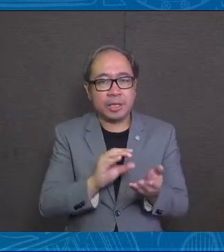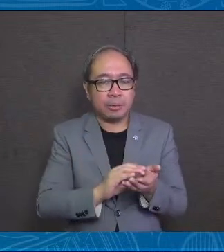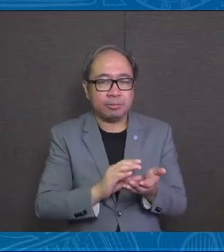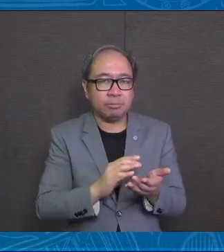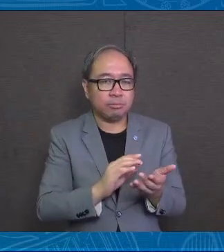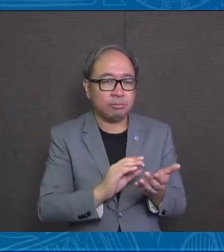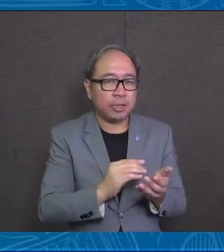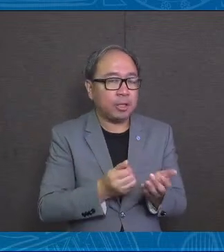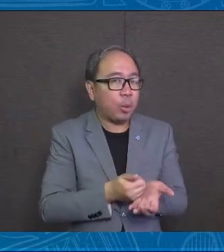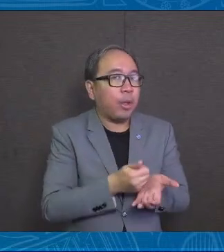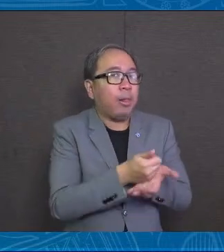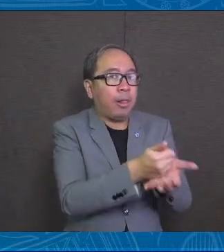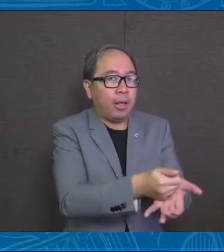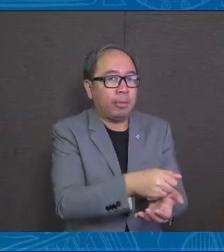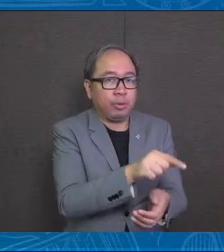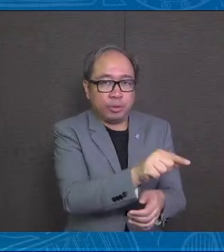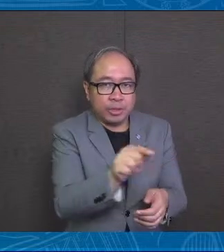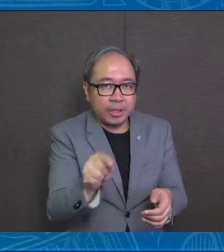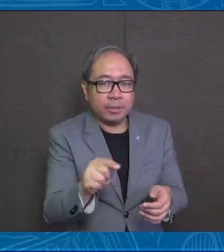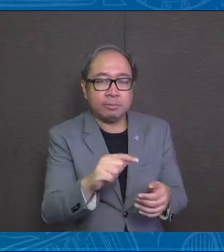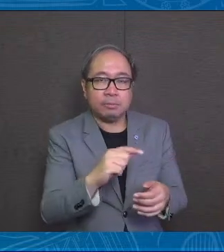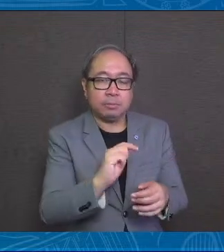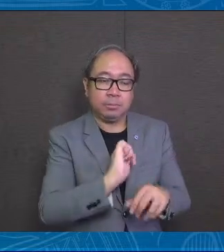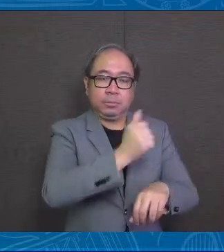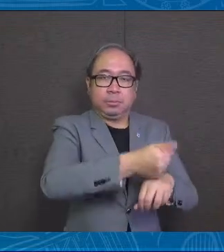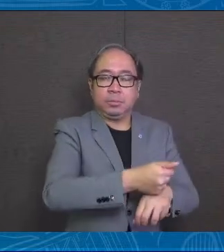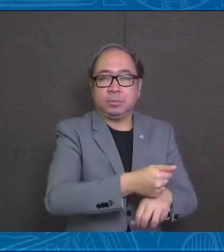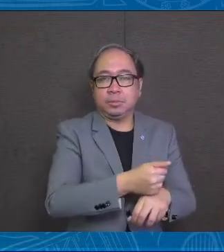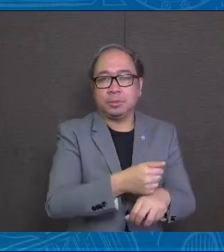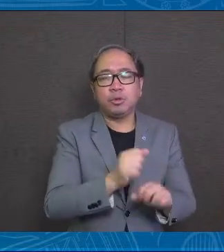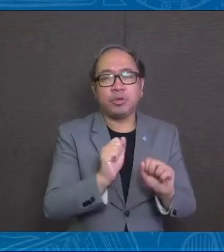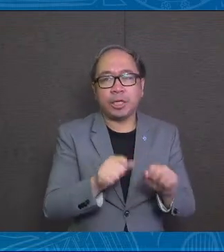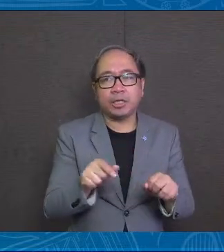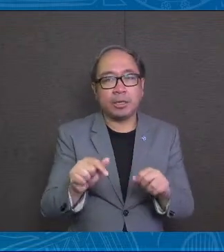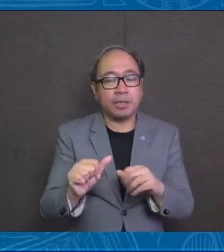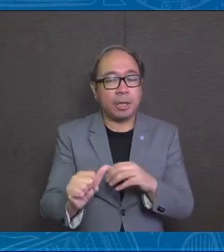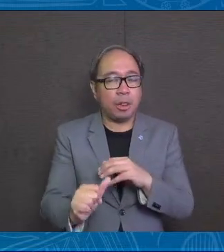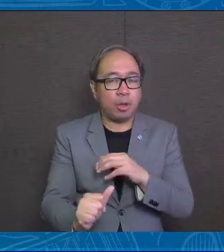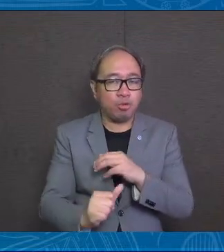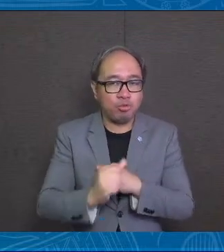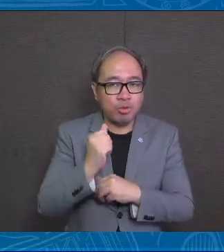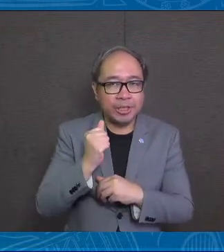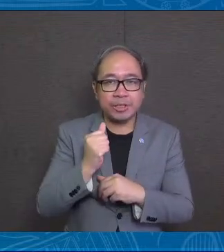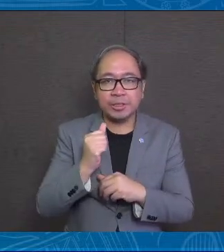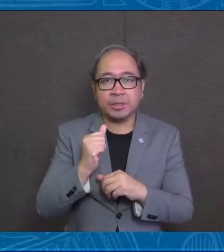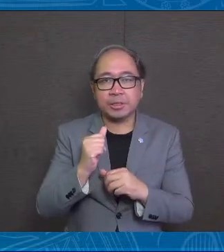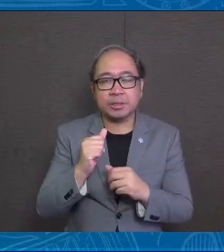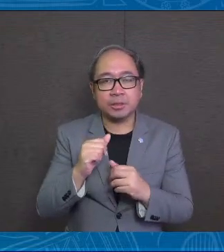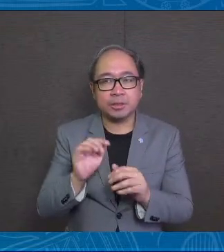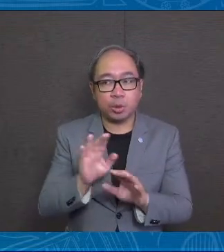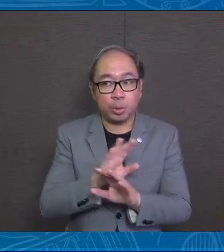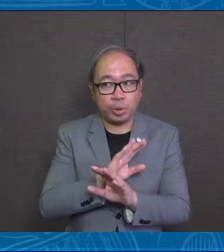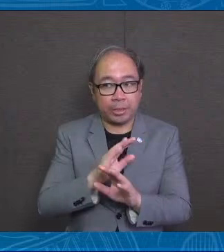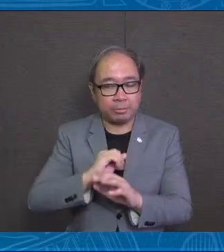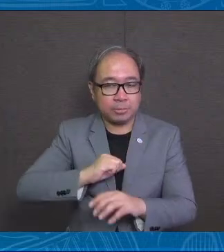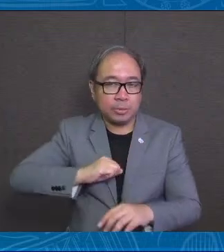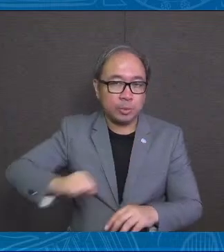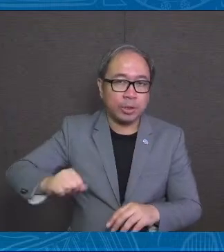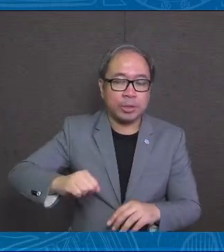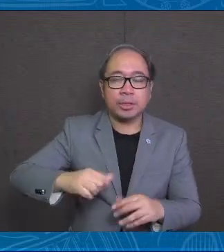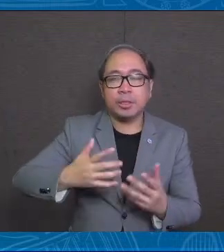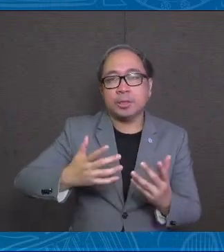the risk from flooding or national disaster.